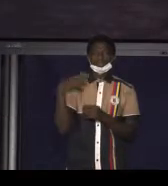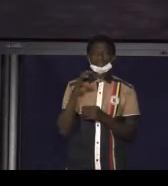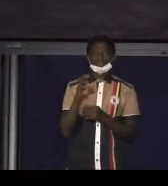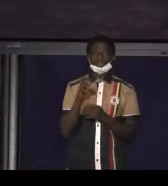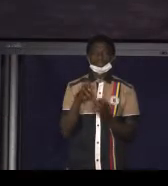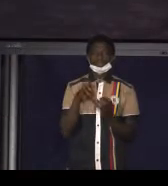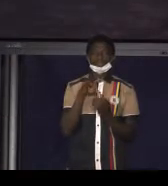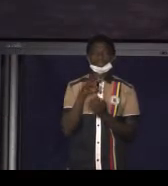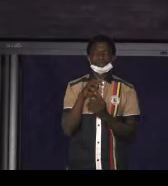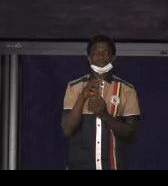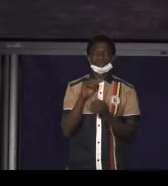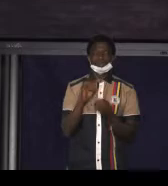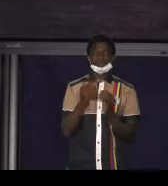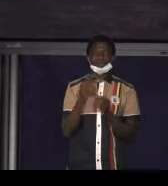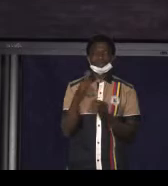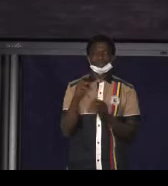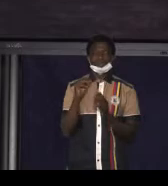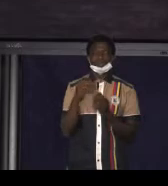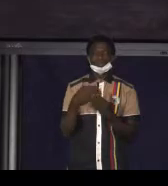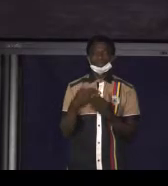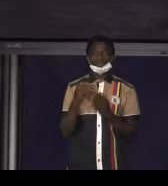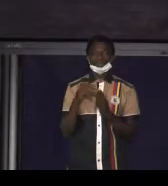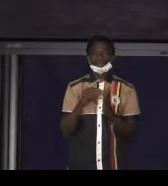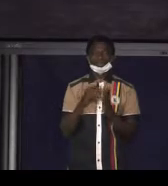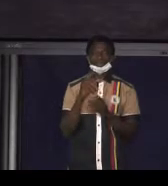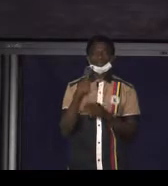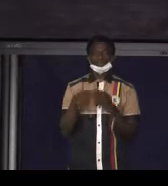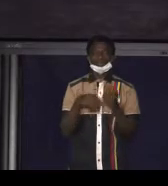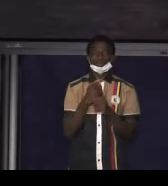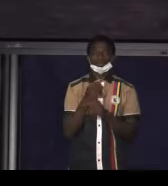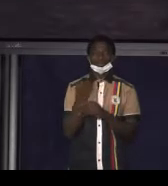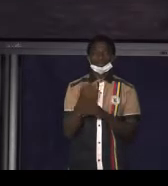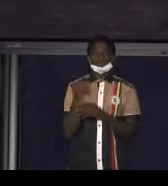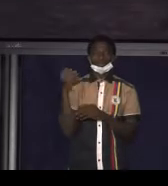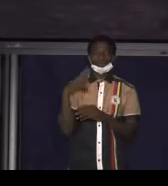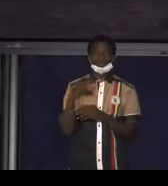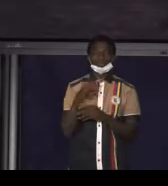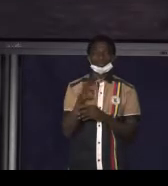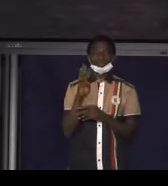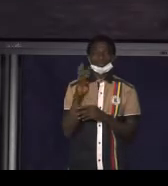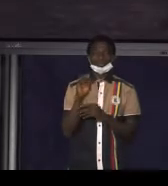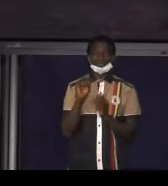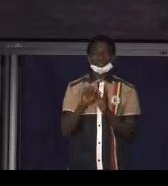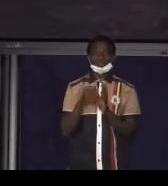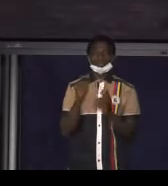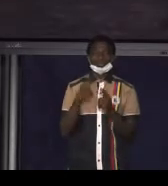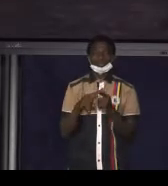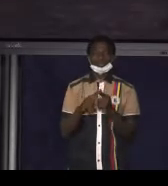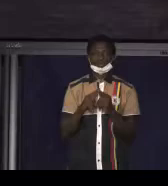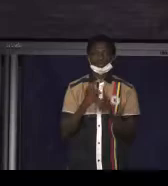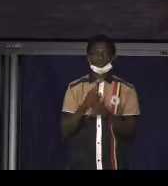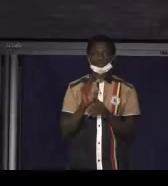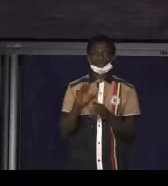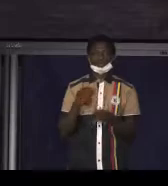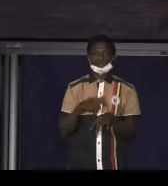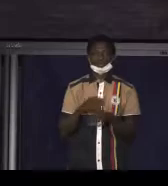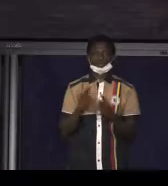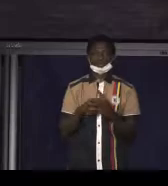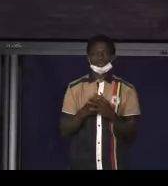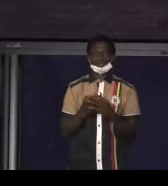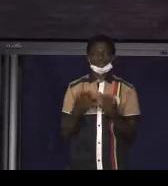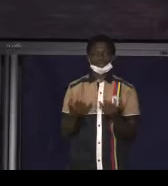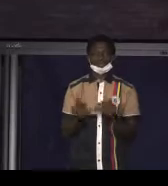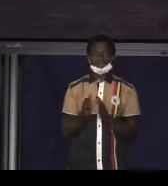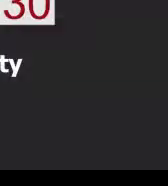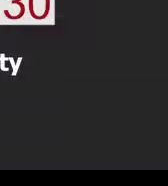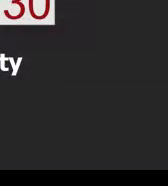one, mention 2 types of electricity. You have just 40 seconds to attempt this. Your time